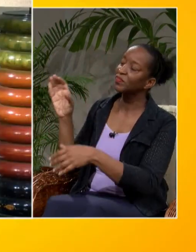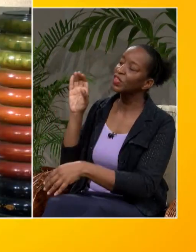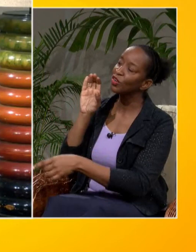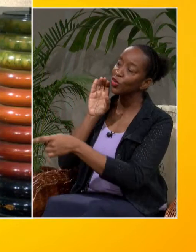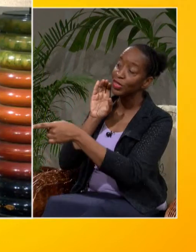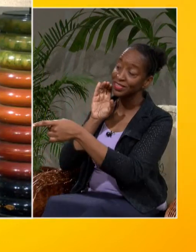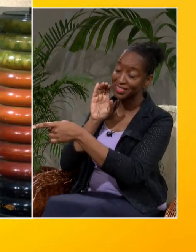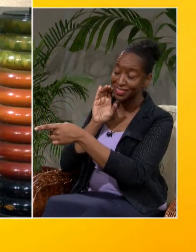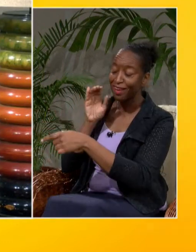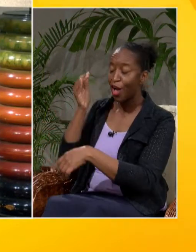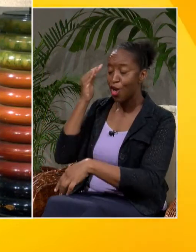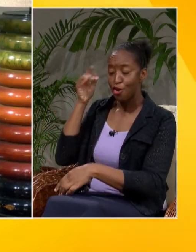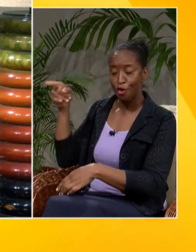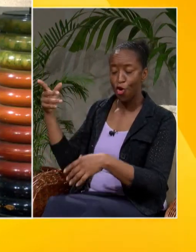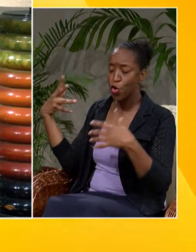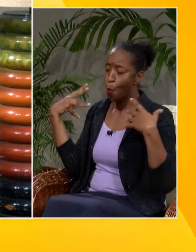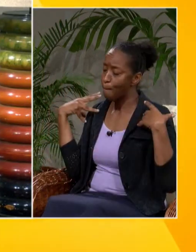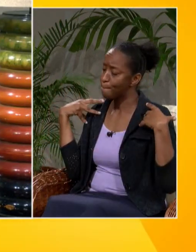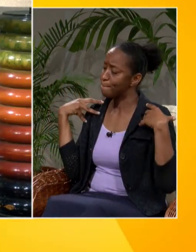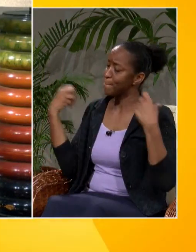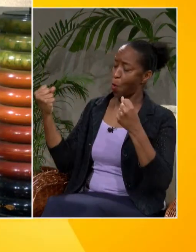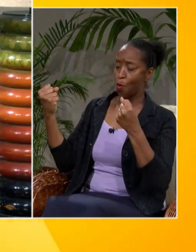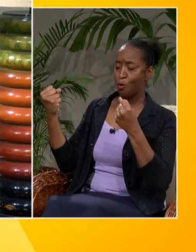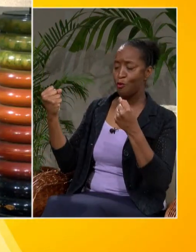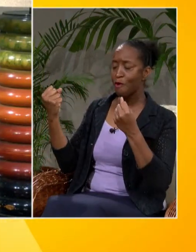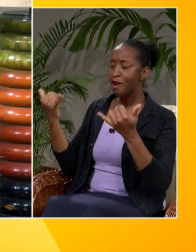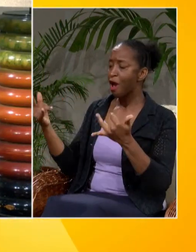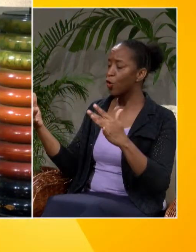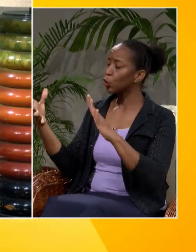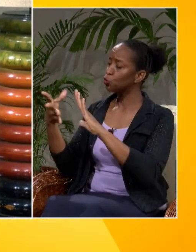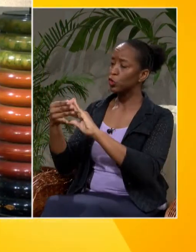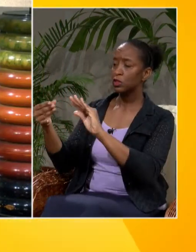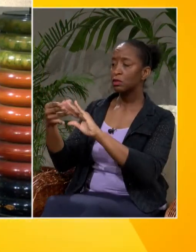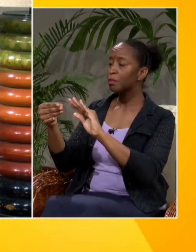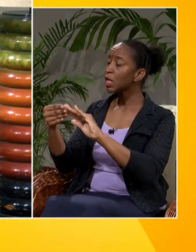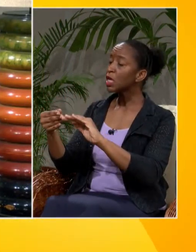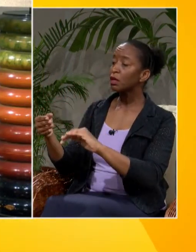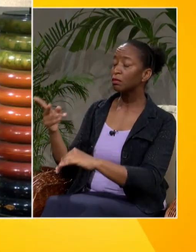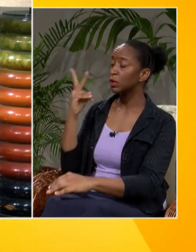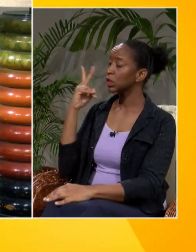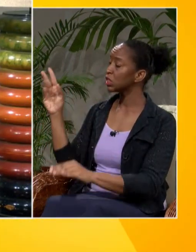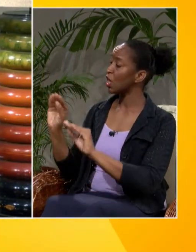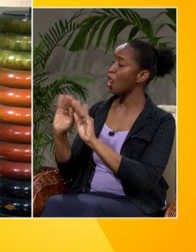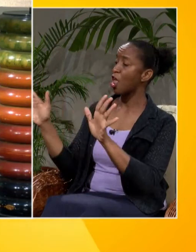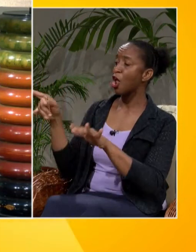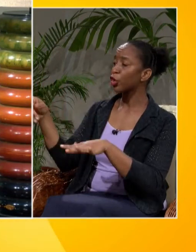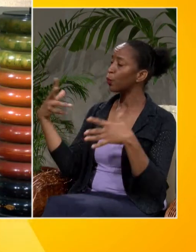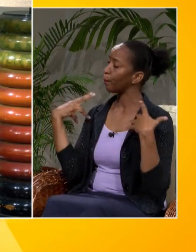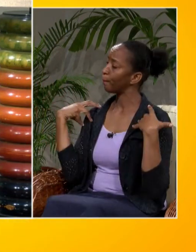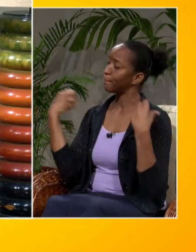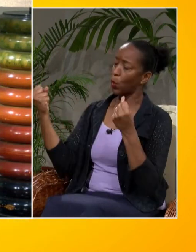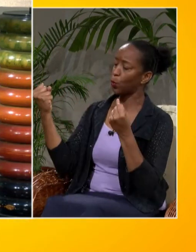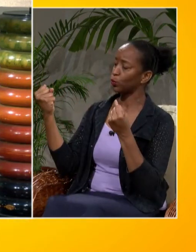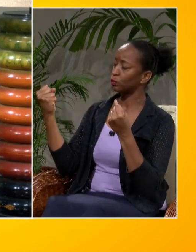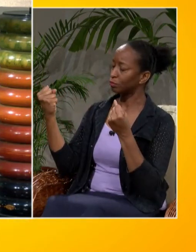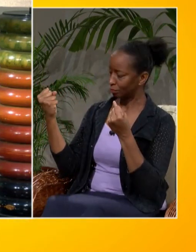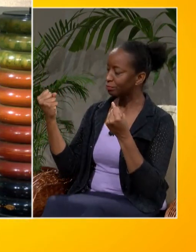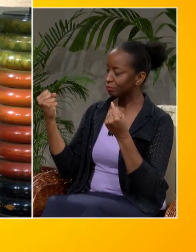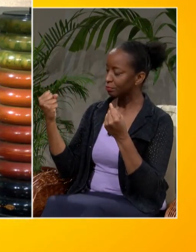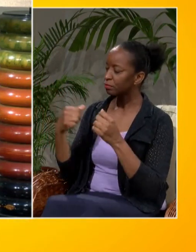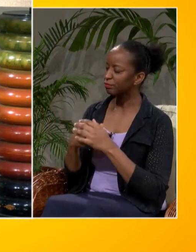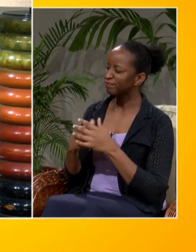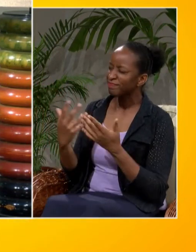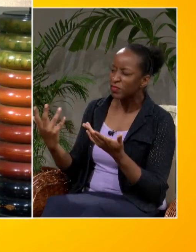are bold. Even the way you're speaking, I can tell you're a very bold lady. But are there some situations